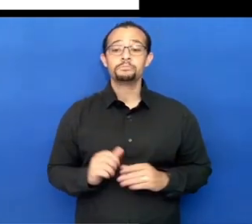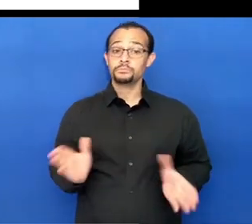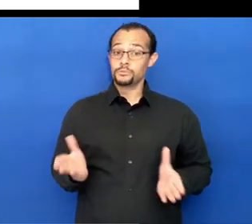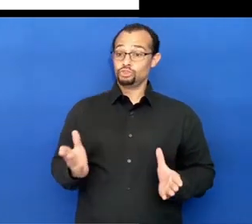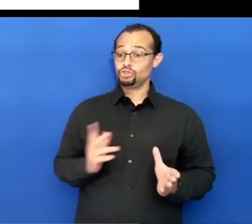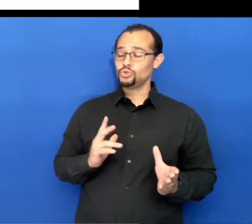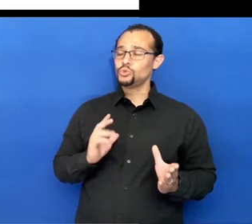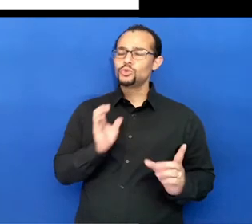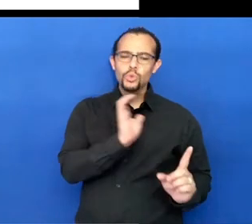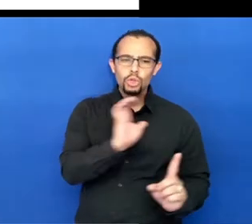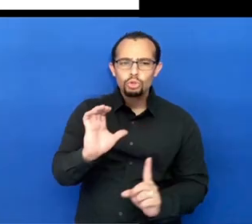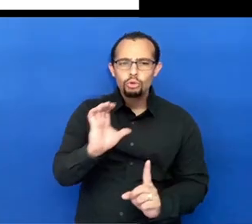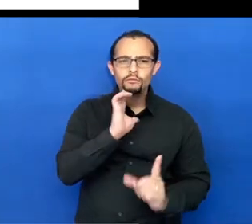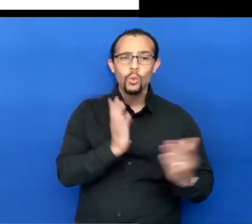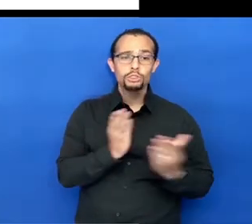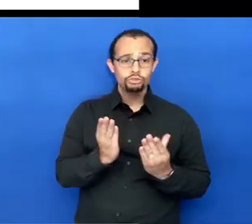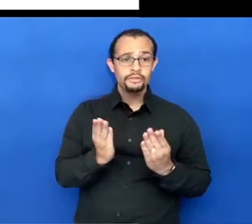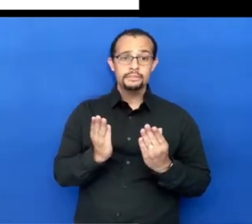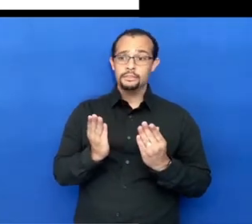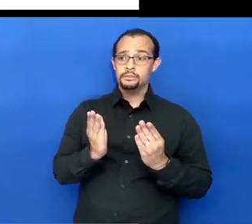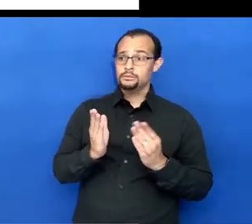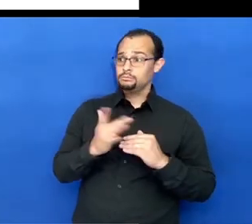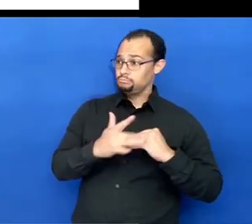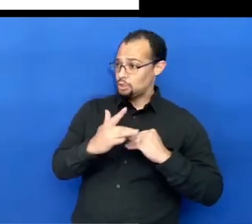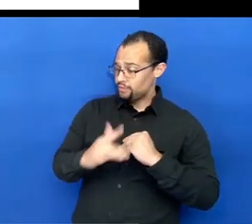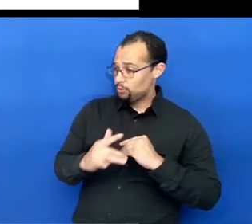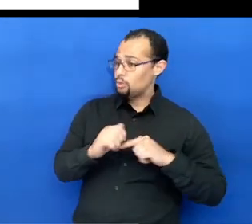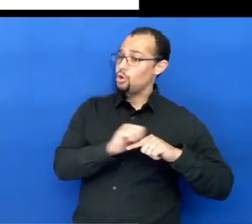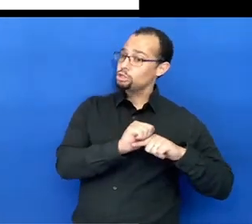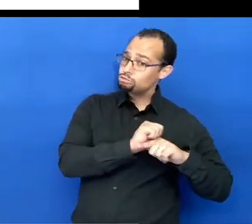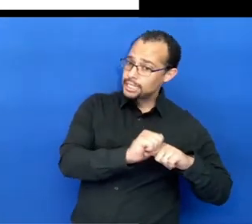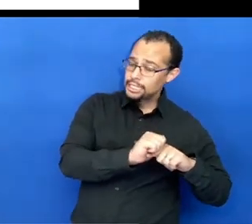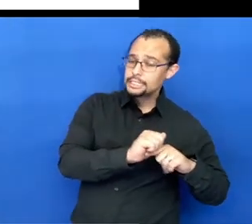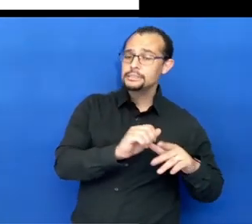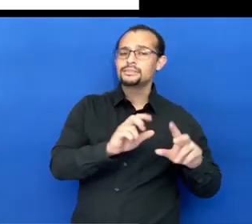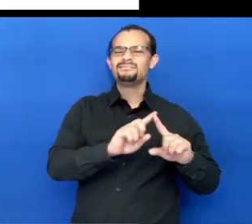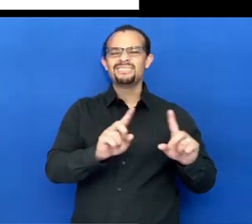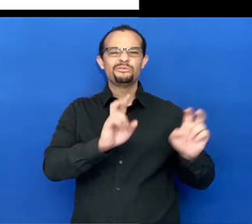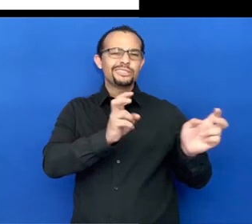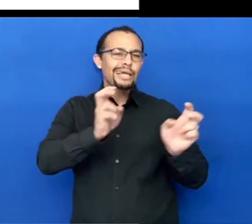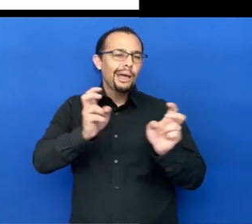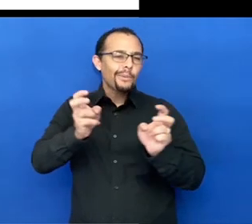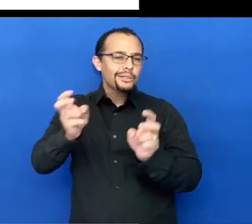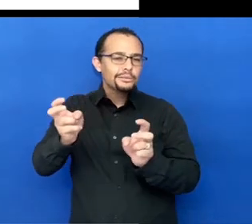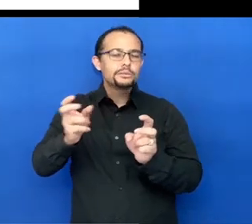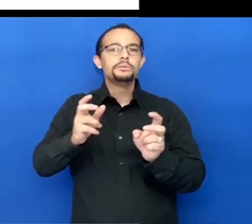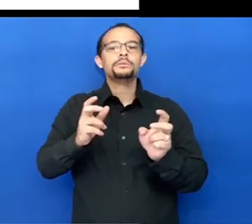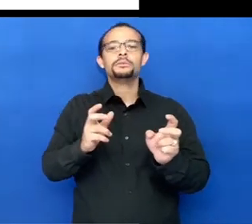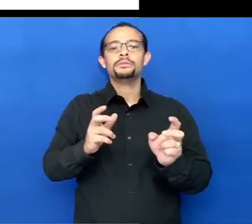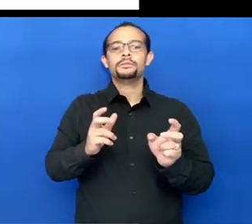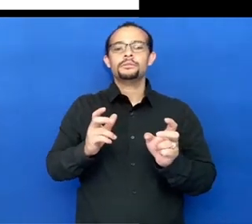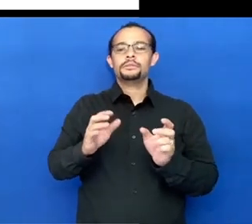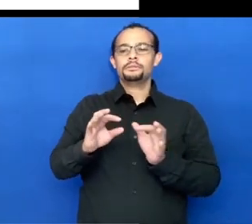We also encourage you to ensure that you are looking at those services that are available to you, the trainings